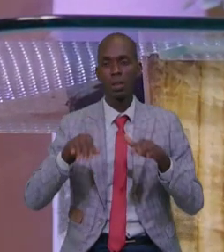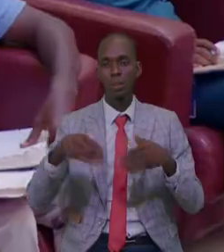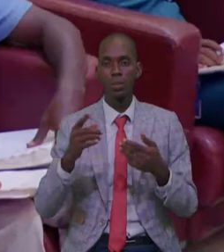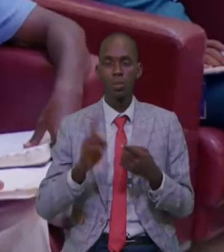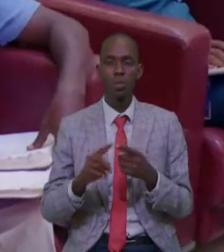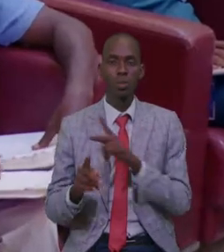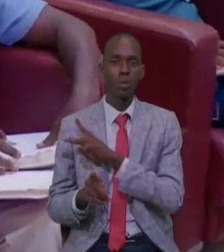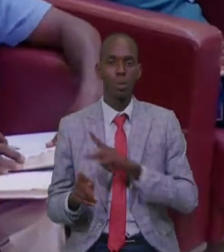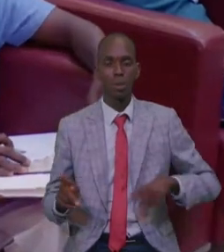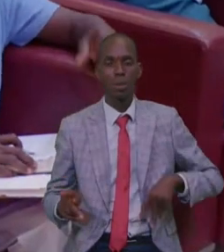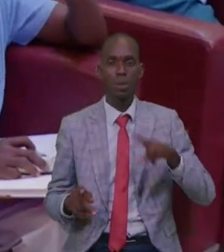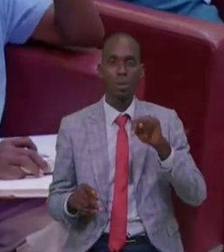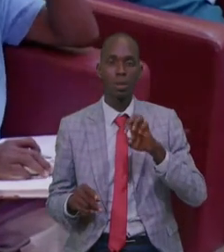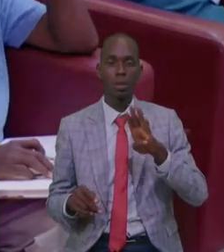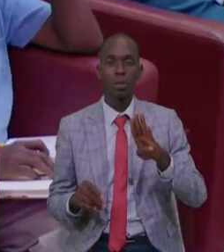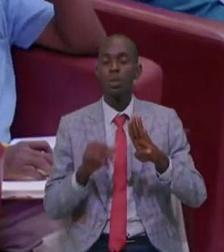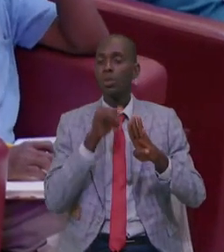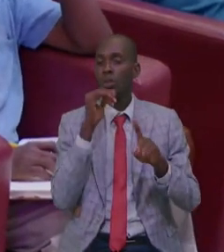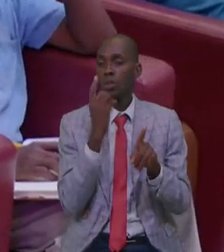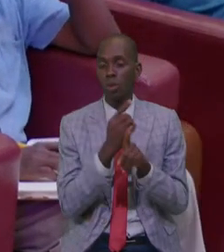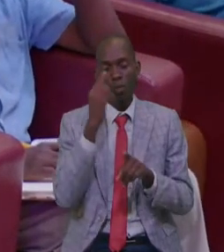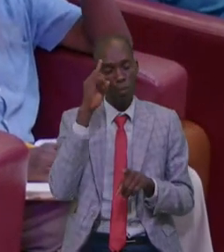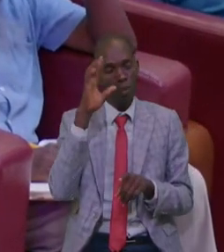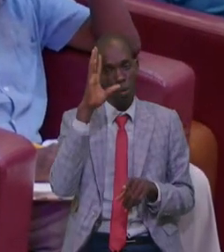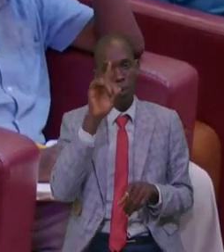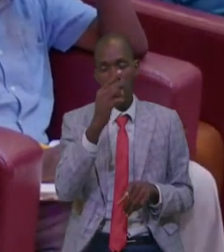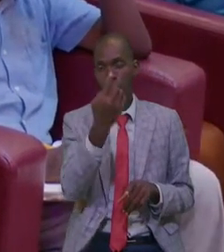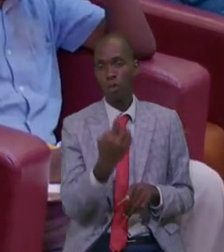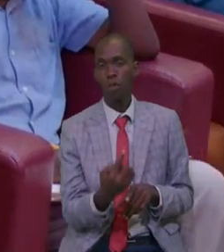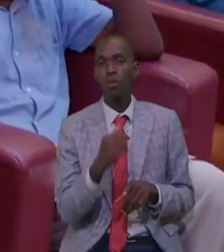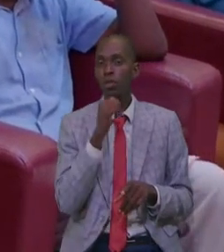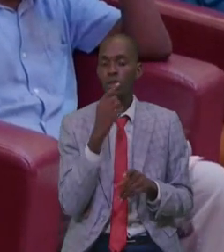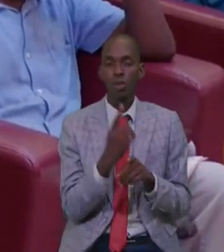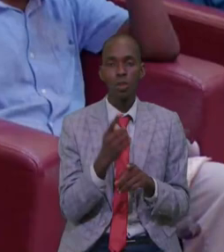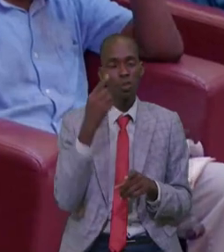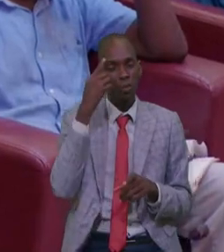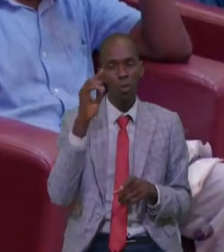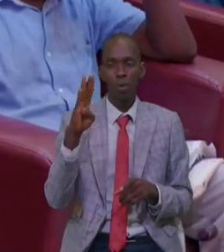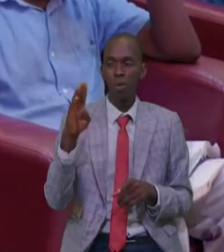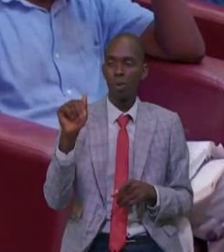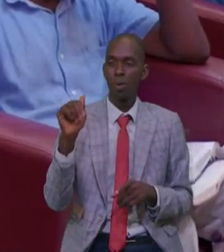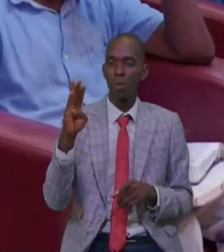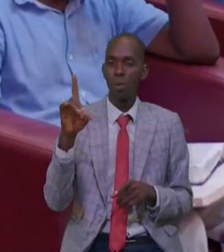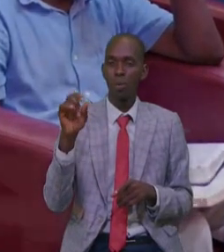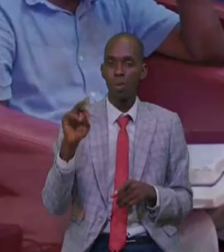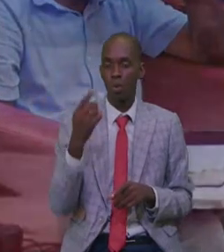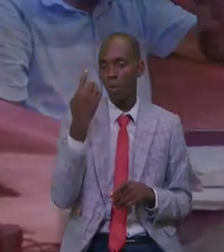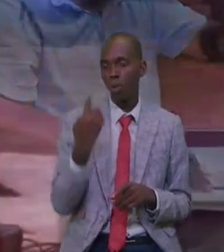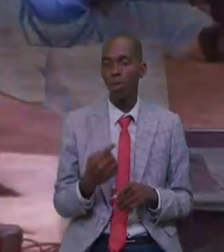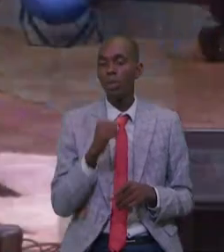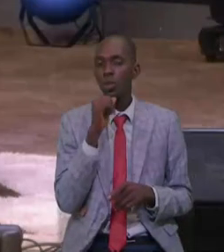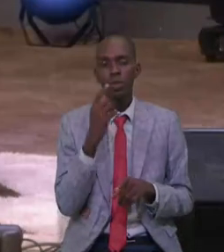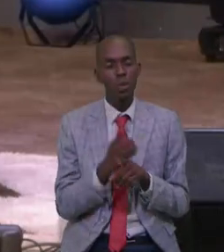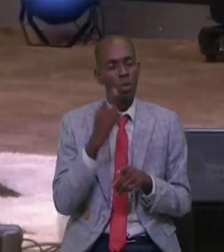Nebuchadnezzar. It wasn't to live for himself. It wasn't to live for Babylon. It wasn't to live for the present kingdom at that